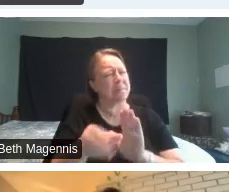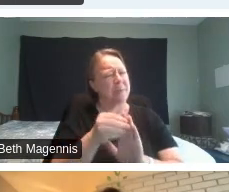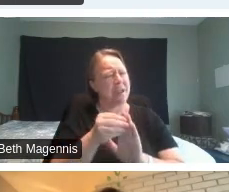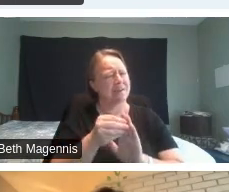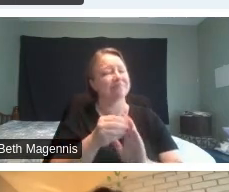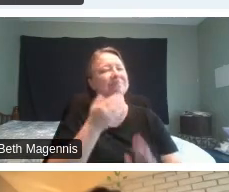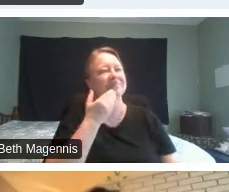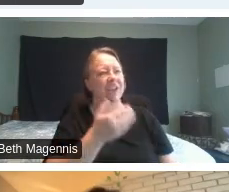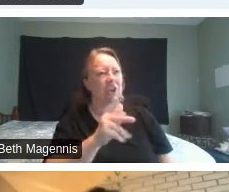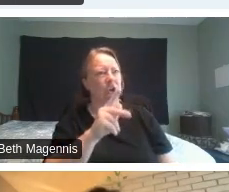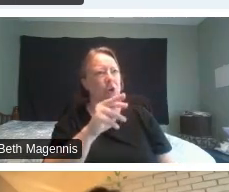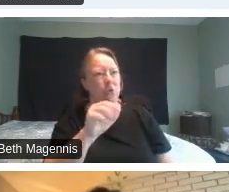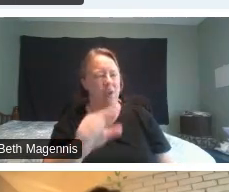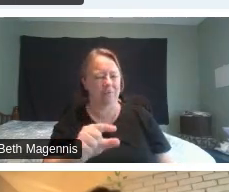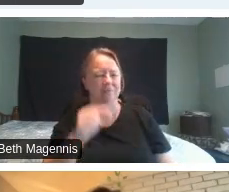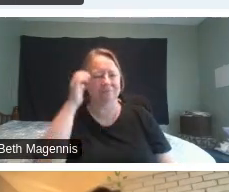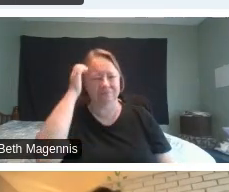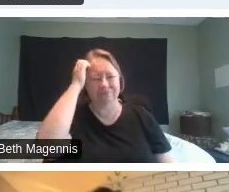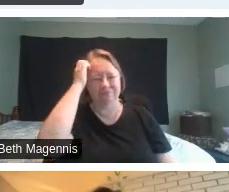thanks, Craig.